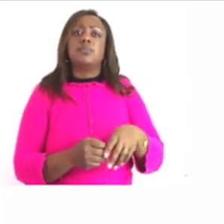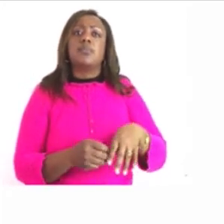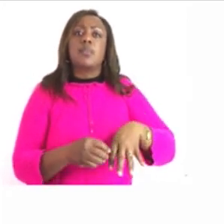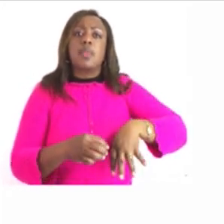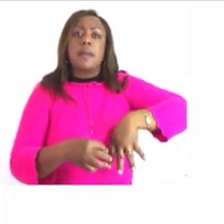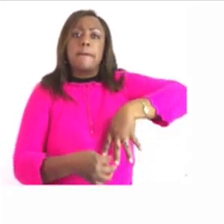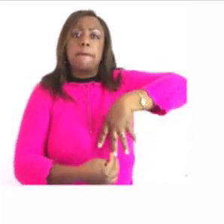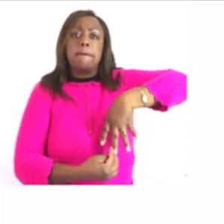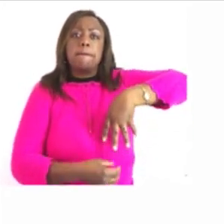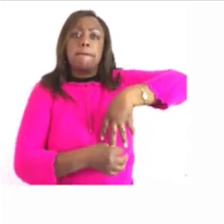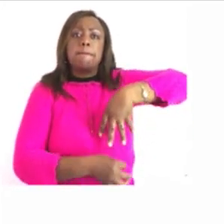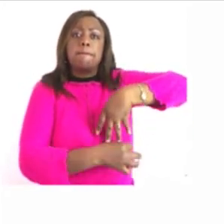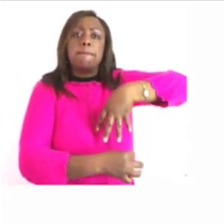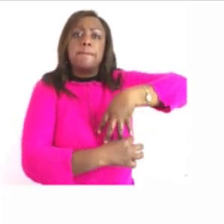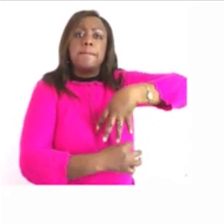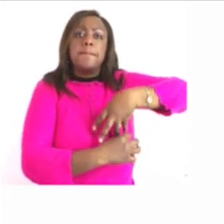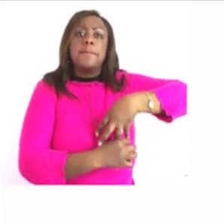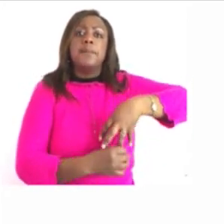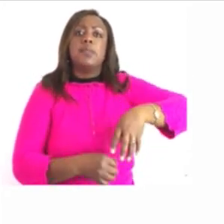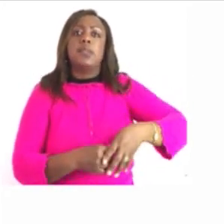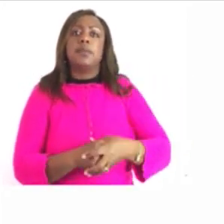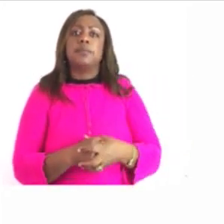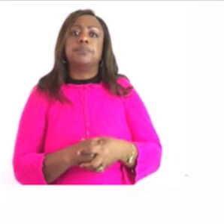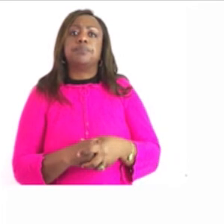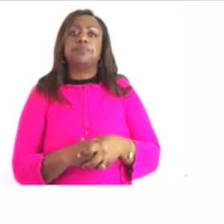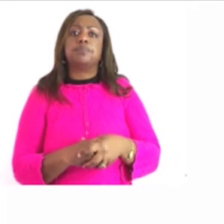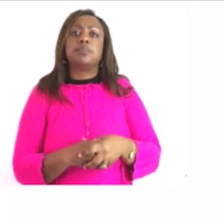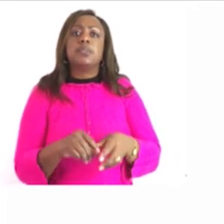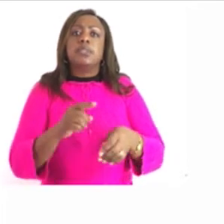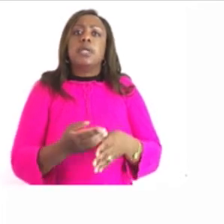prefer to call it a windpipe. That's what you feel hard.